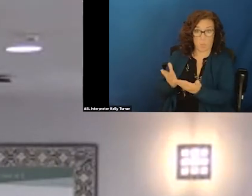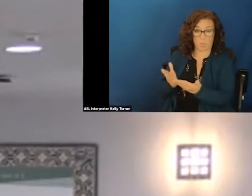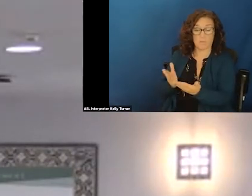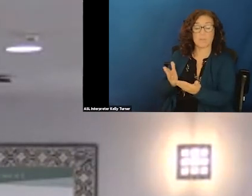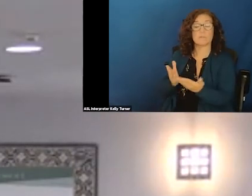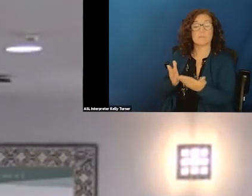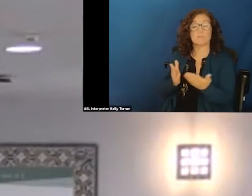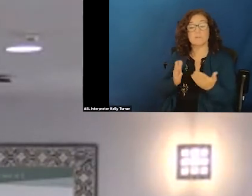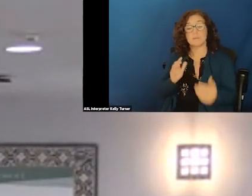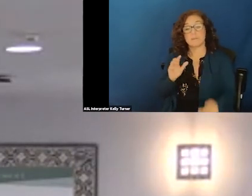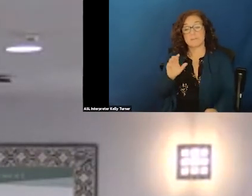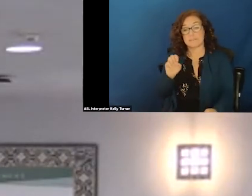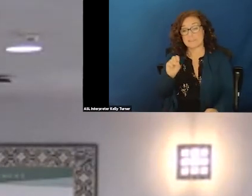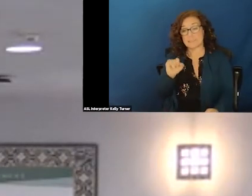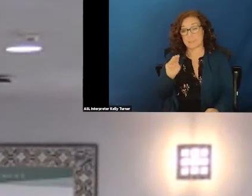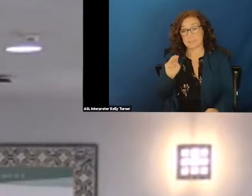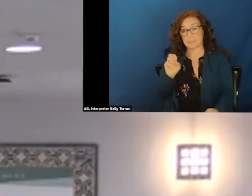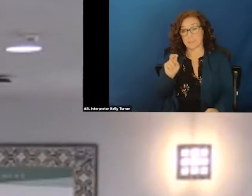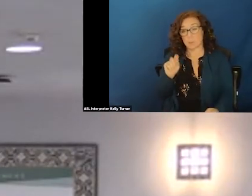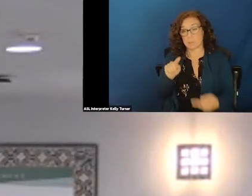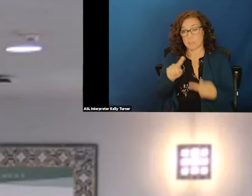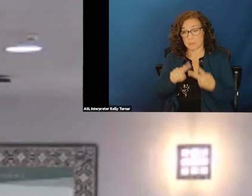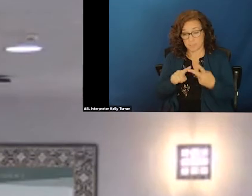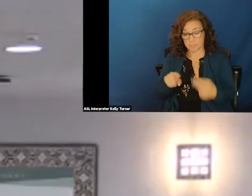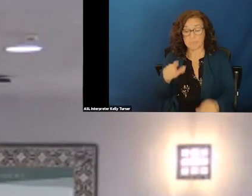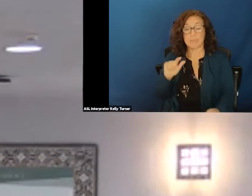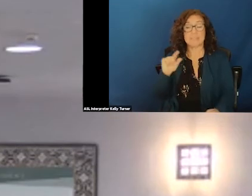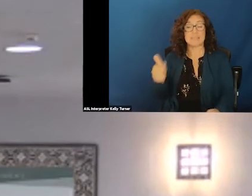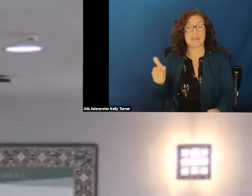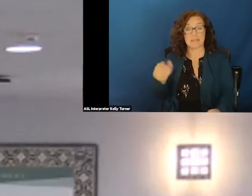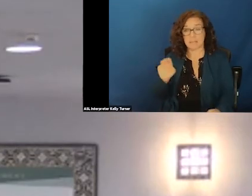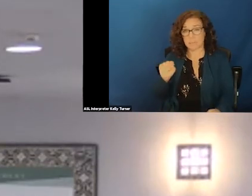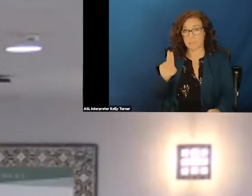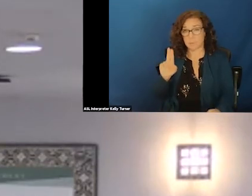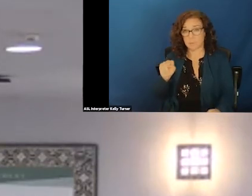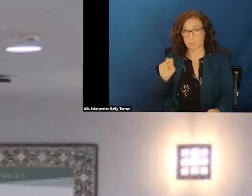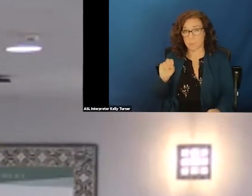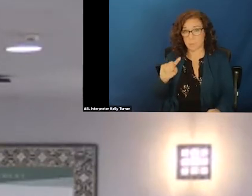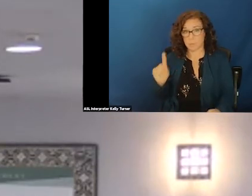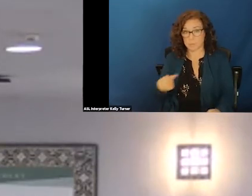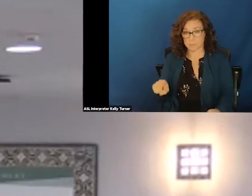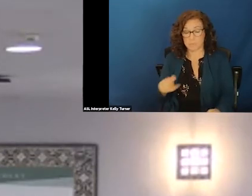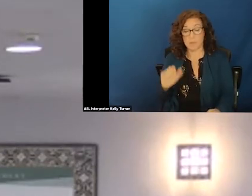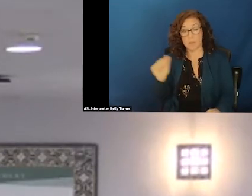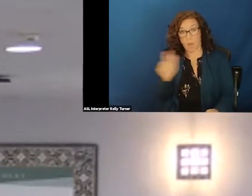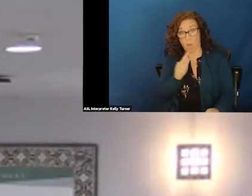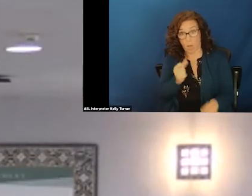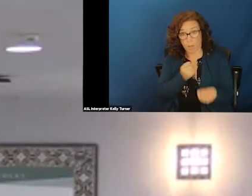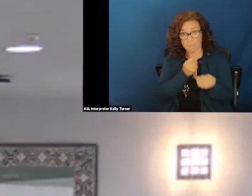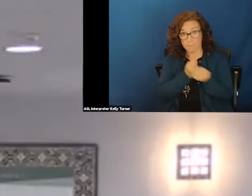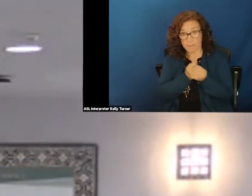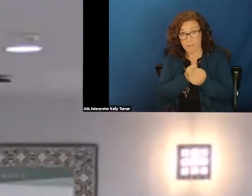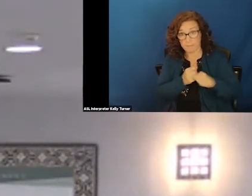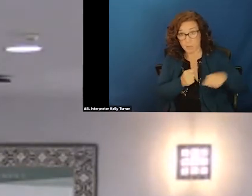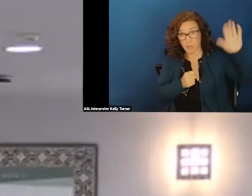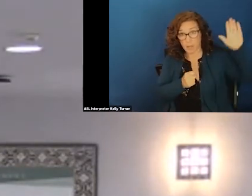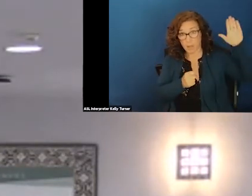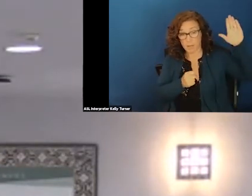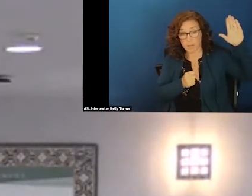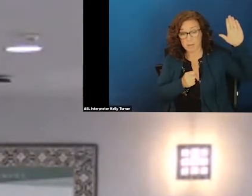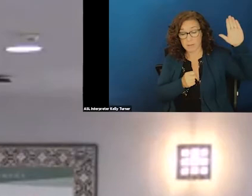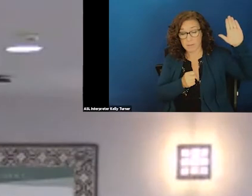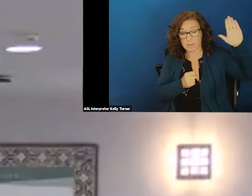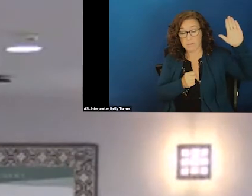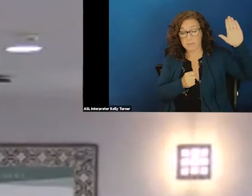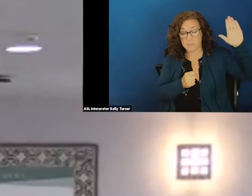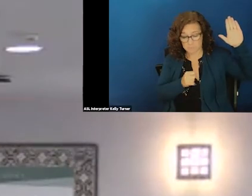this position, please signify by raising your hand and saying aye. Aye. Aye. This motion passes unanimously. And on to